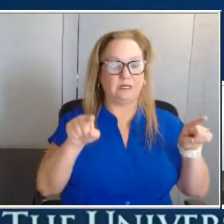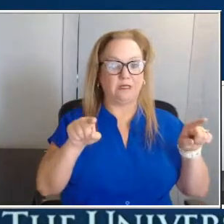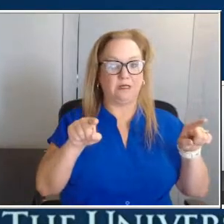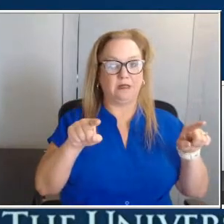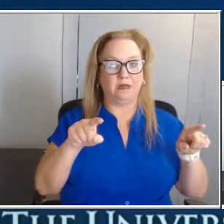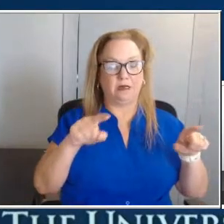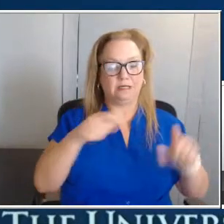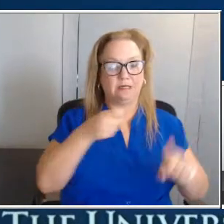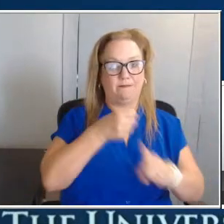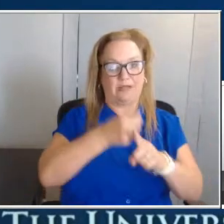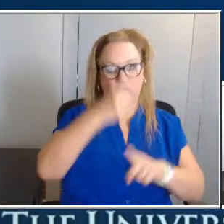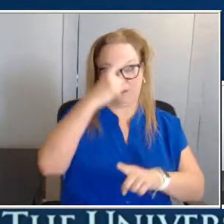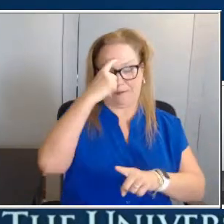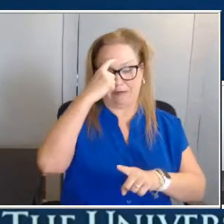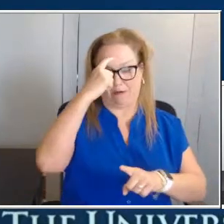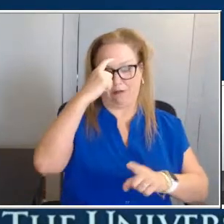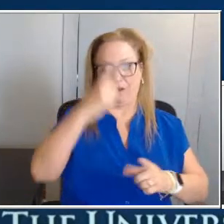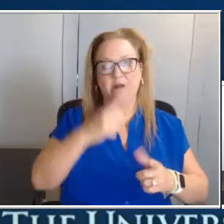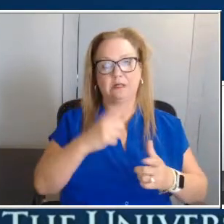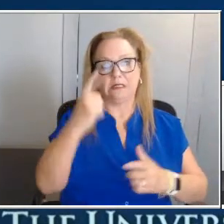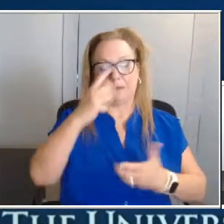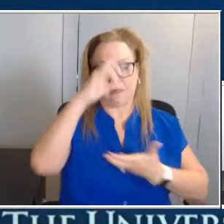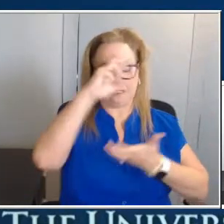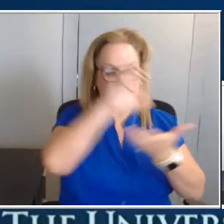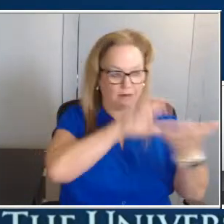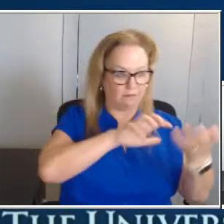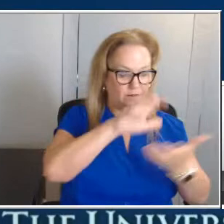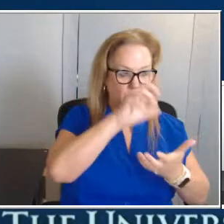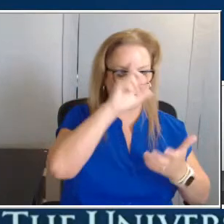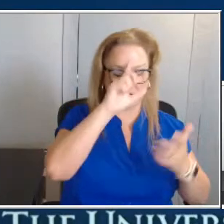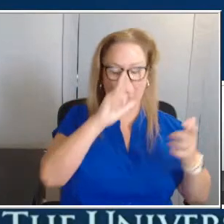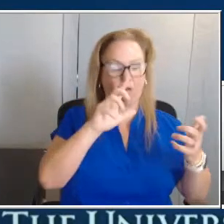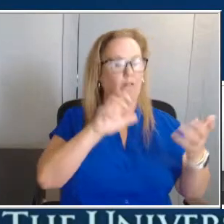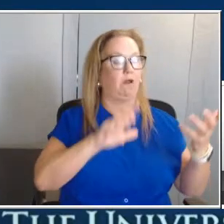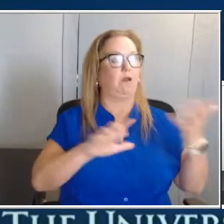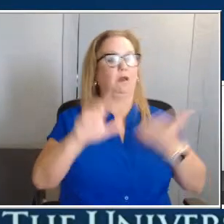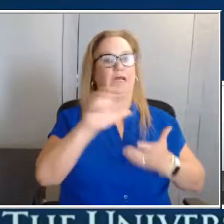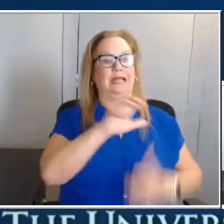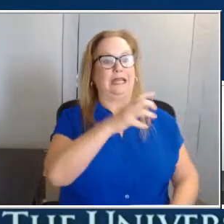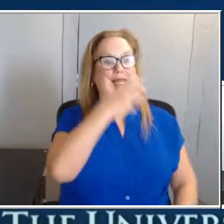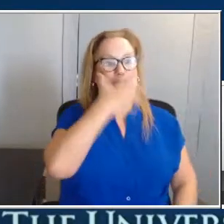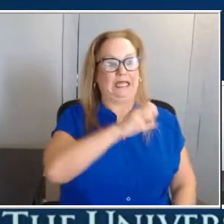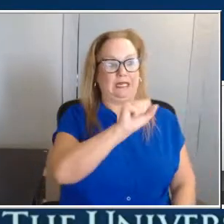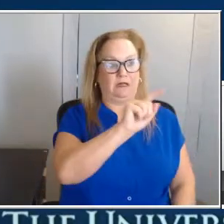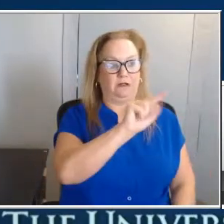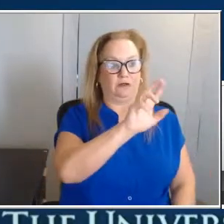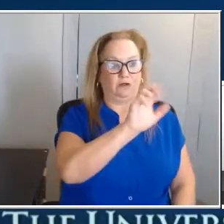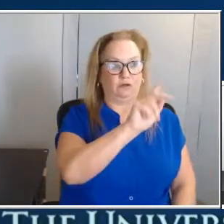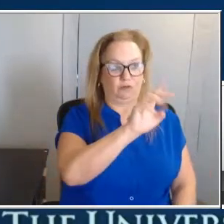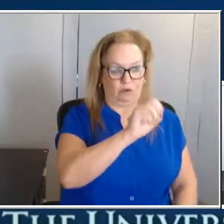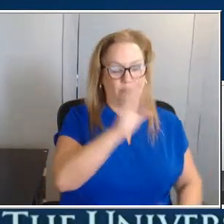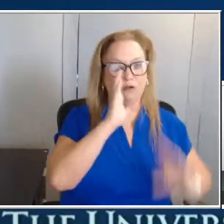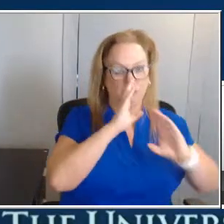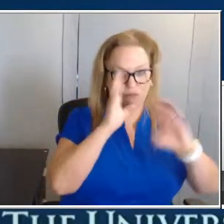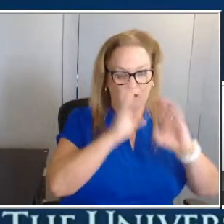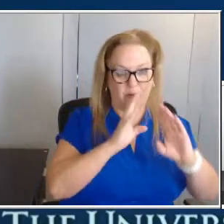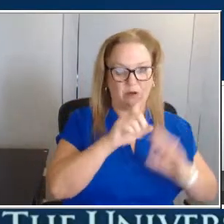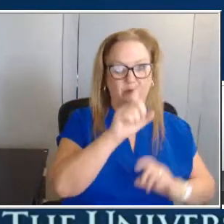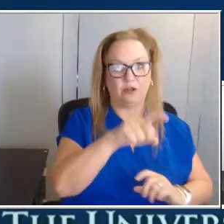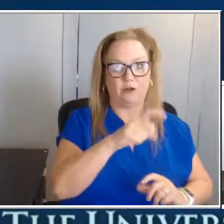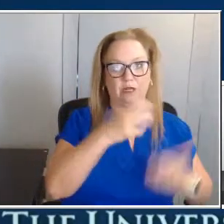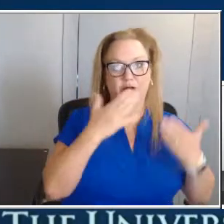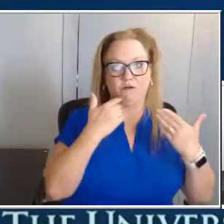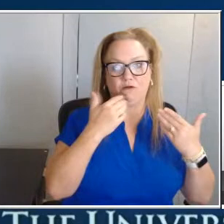state. What someone is confused or delirious, that's heat stroke. You're in trouble. You need to cool